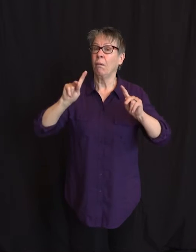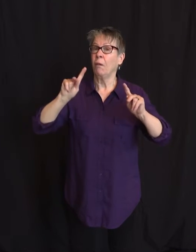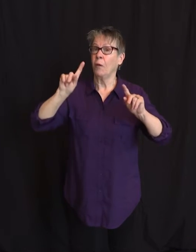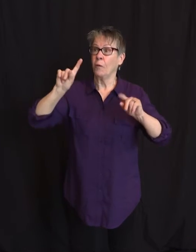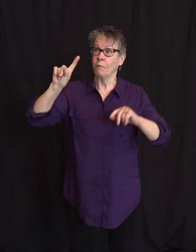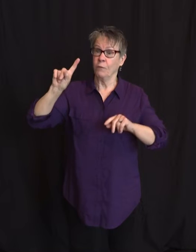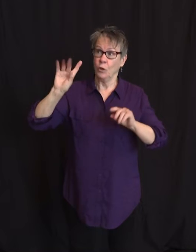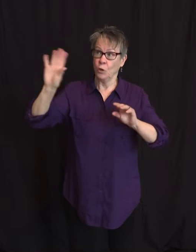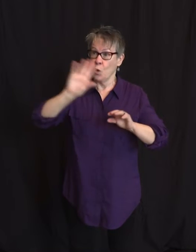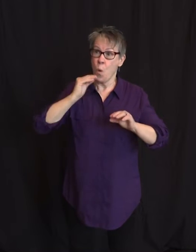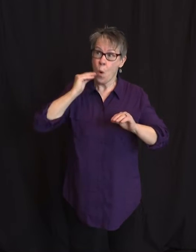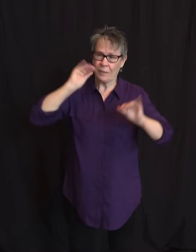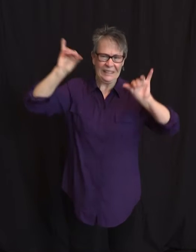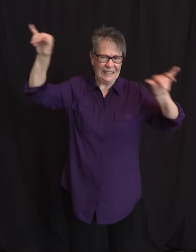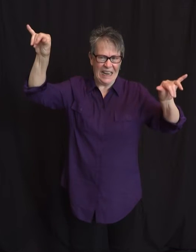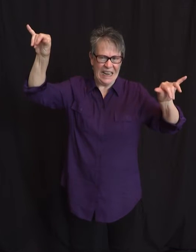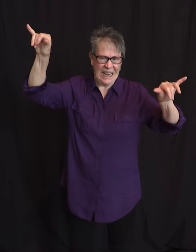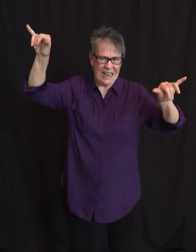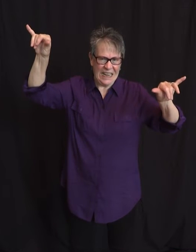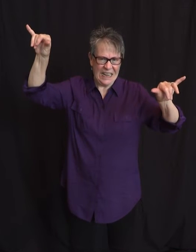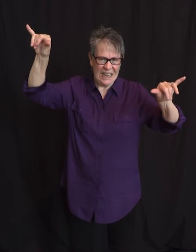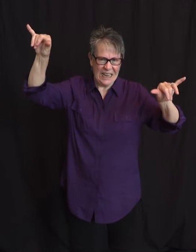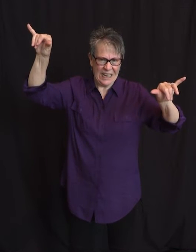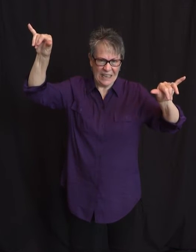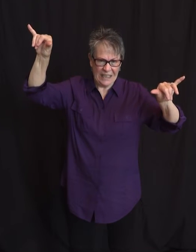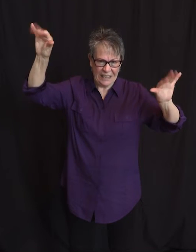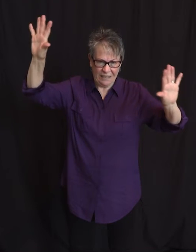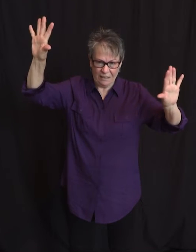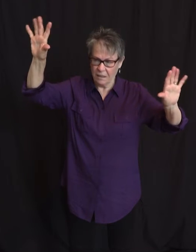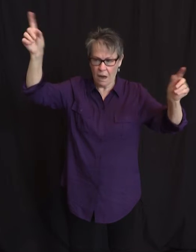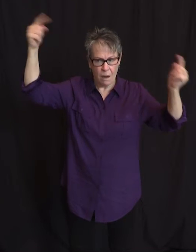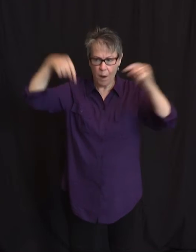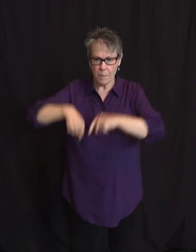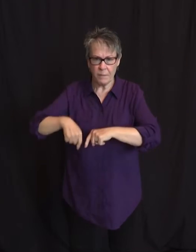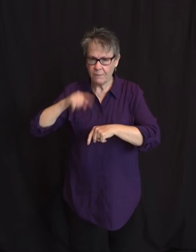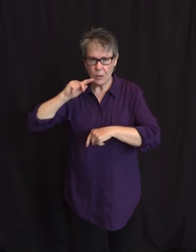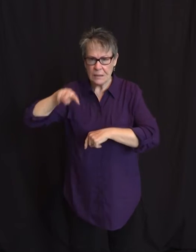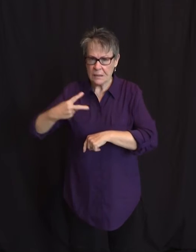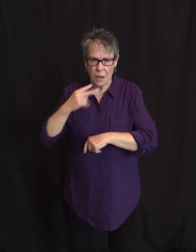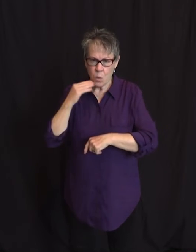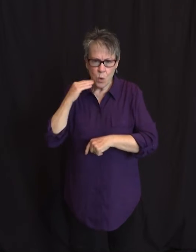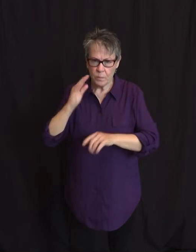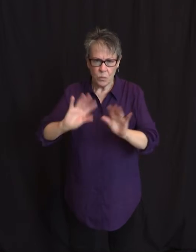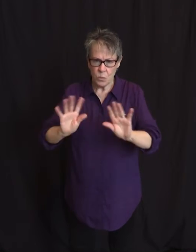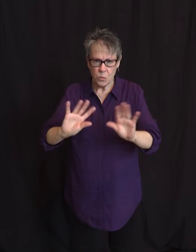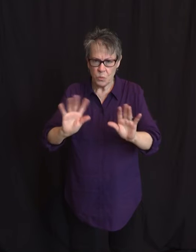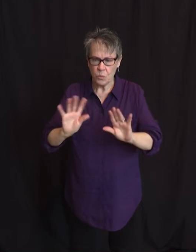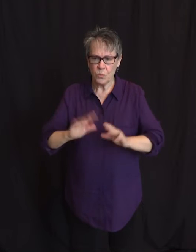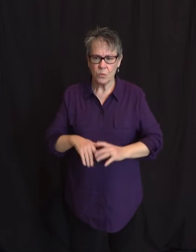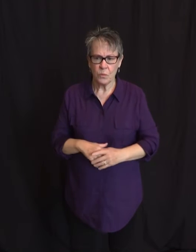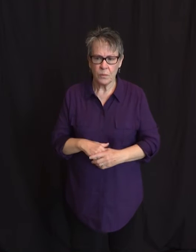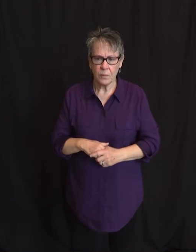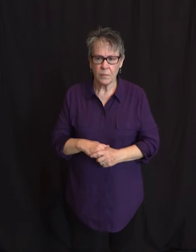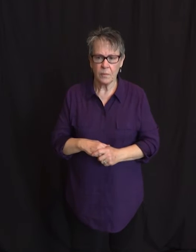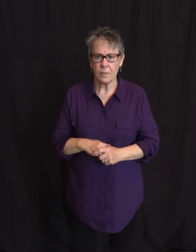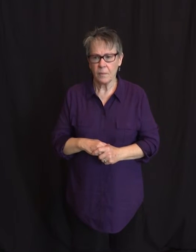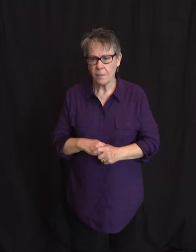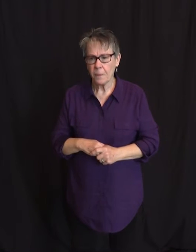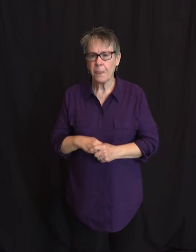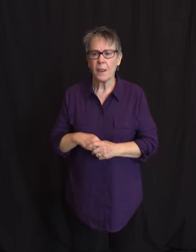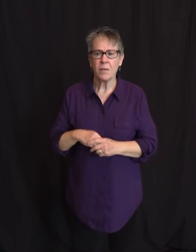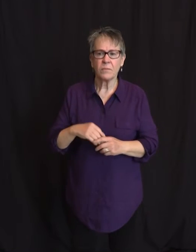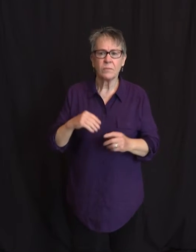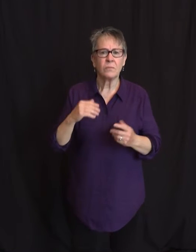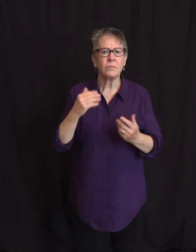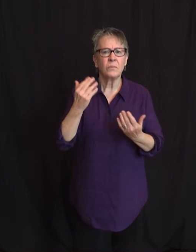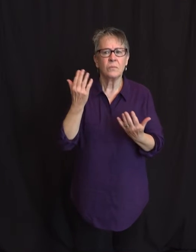the challenges that this virus has put upon us. So I would hope that folks continue to adhere to that.